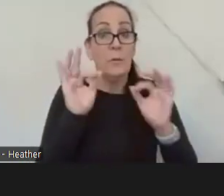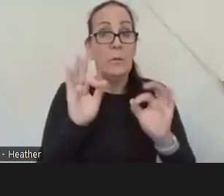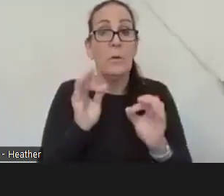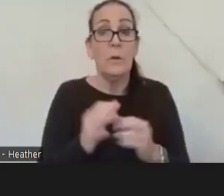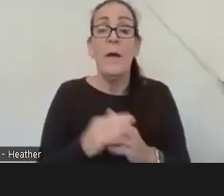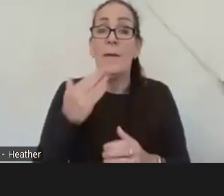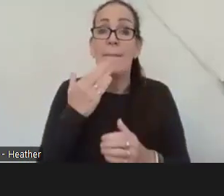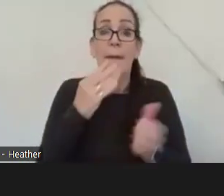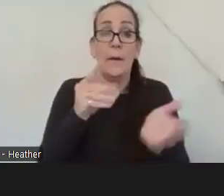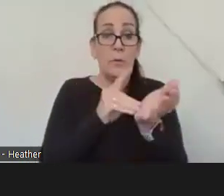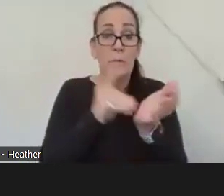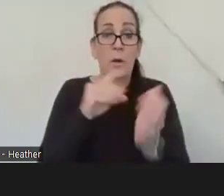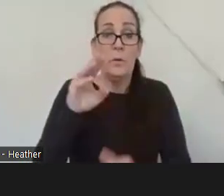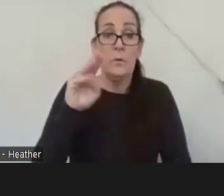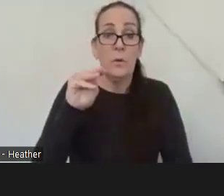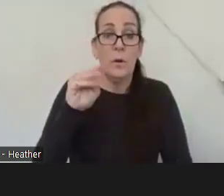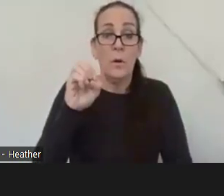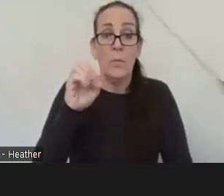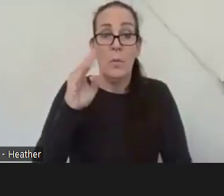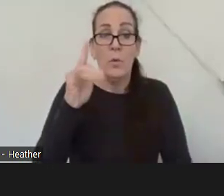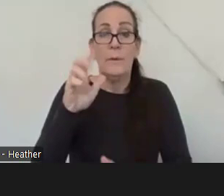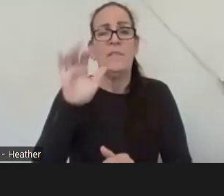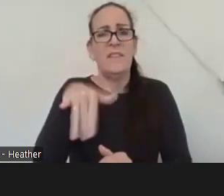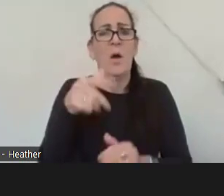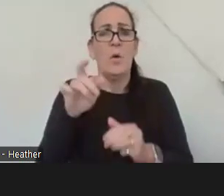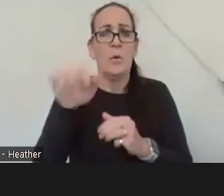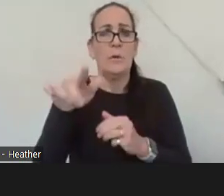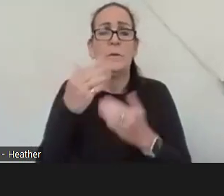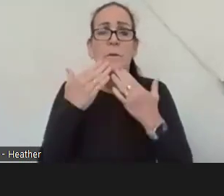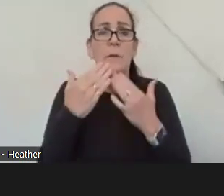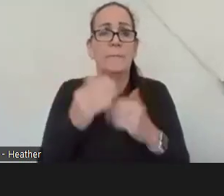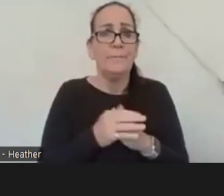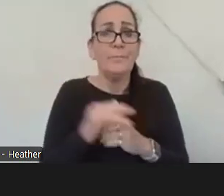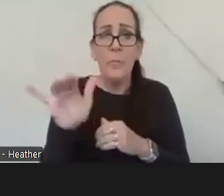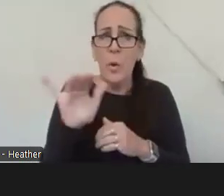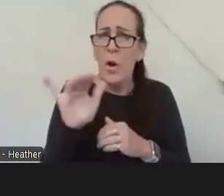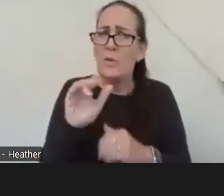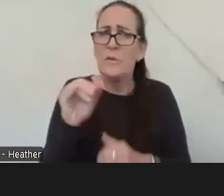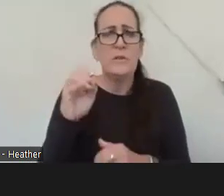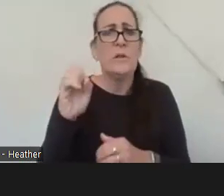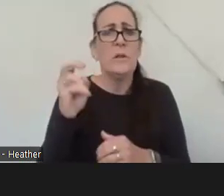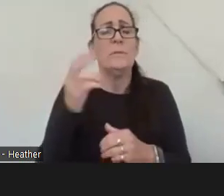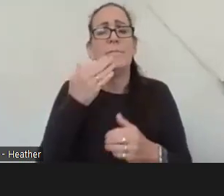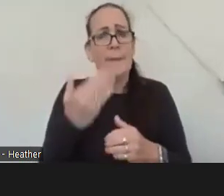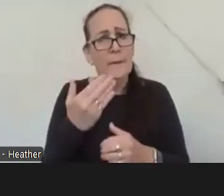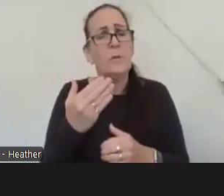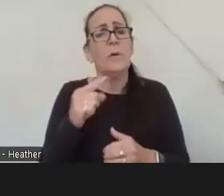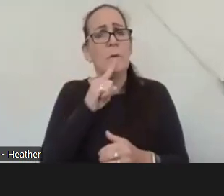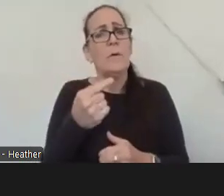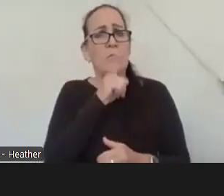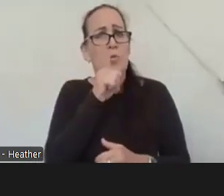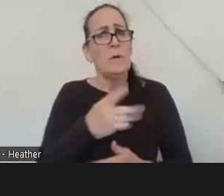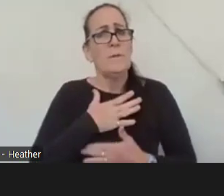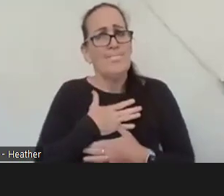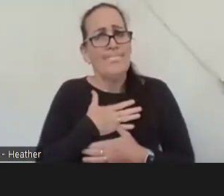Thank you, Dr. Mobley, about that question. And to Jason, I really appreciate this connection of